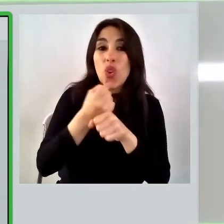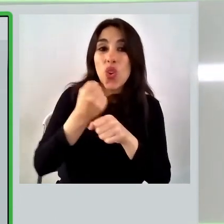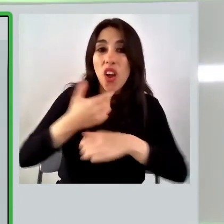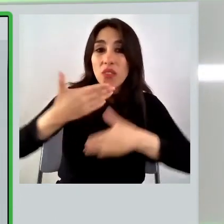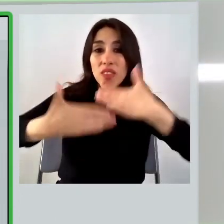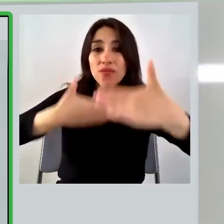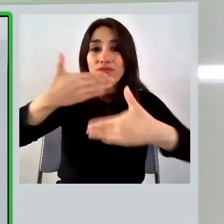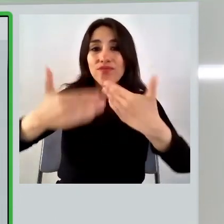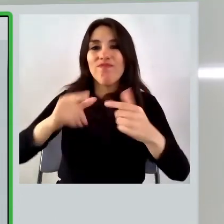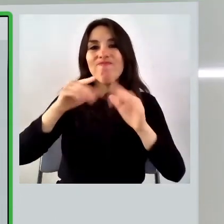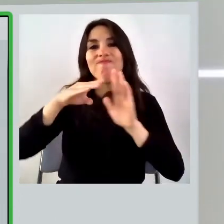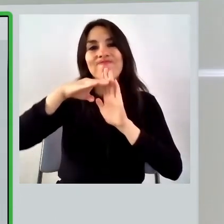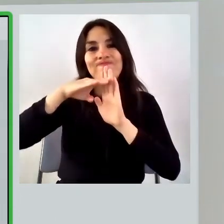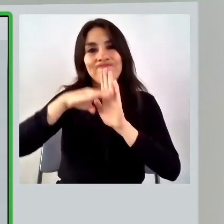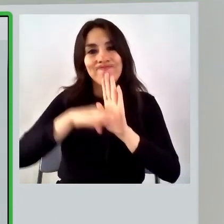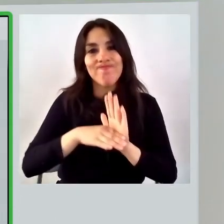example,